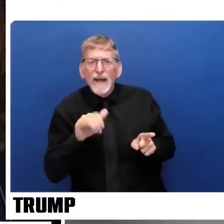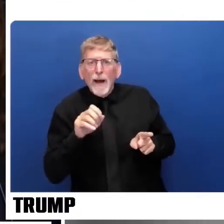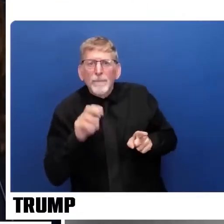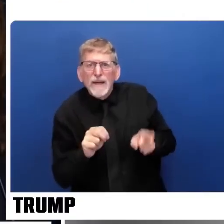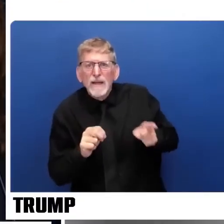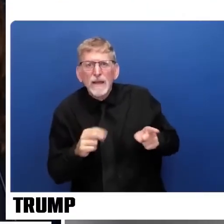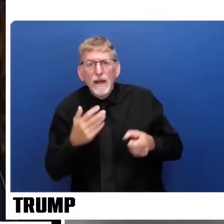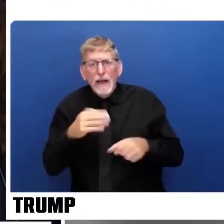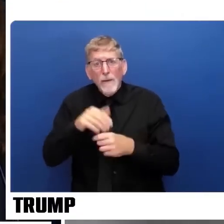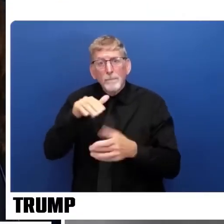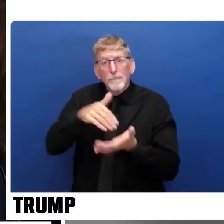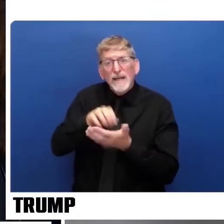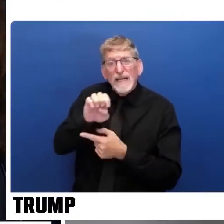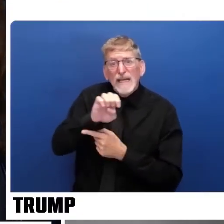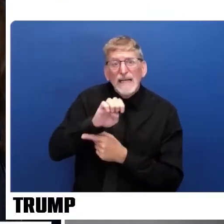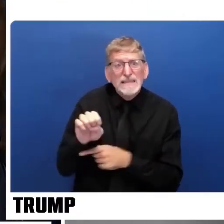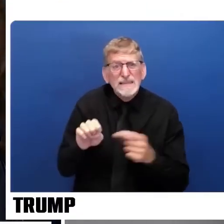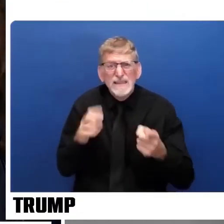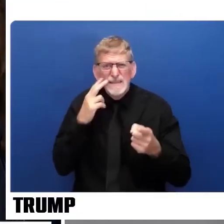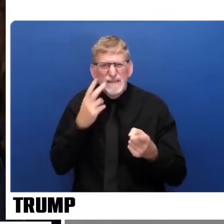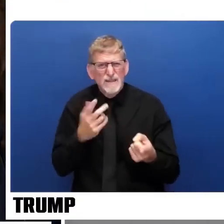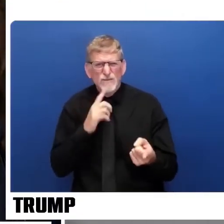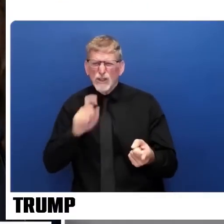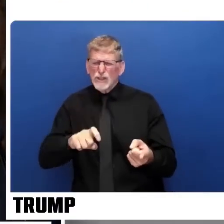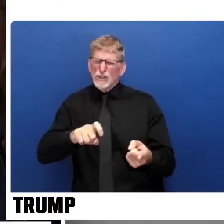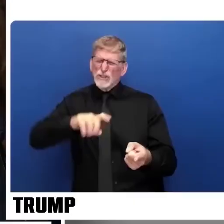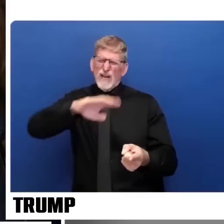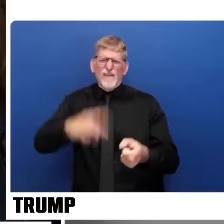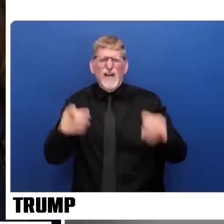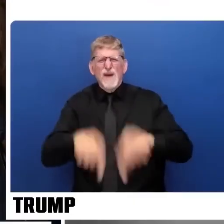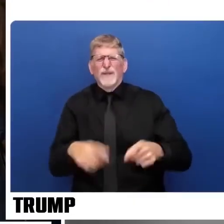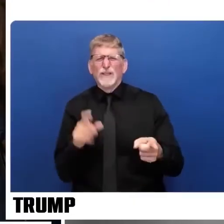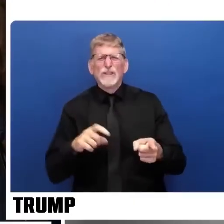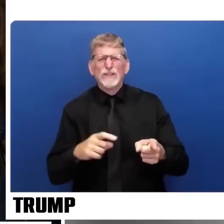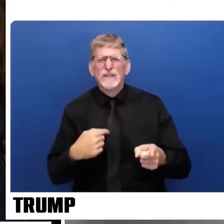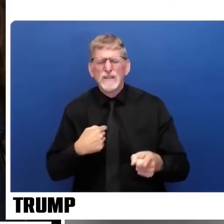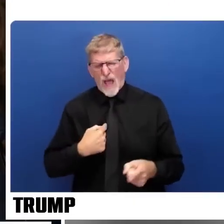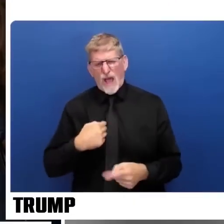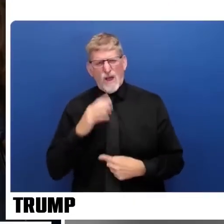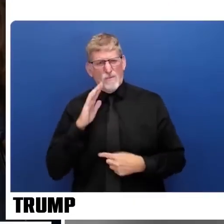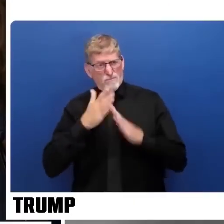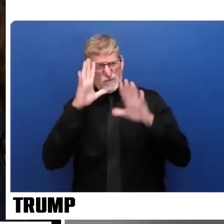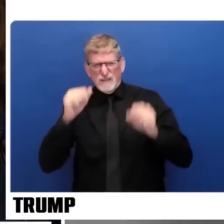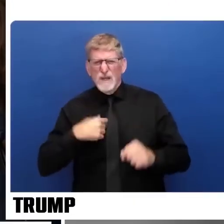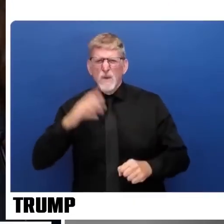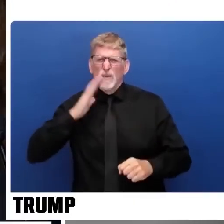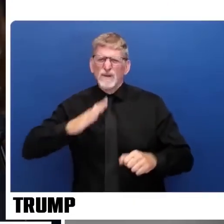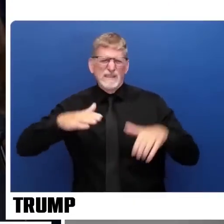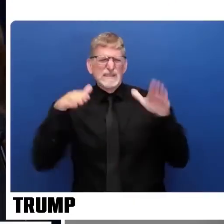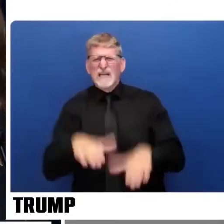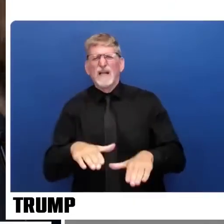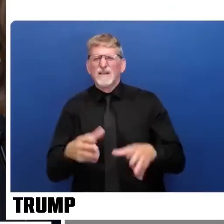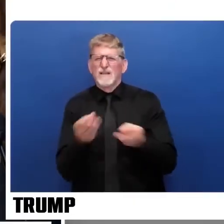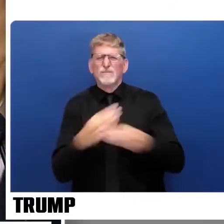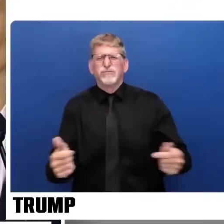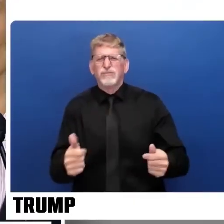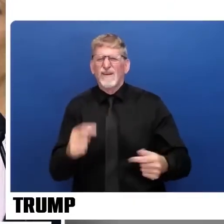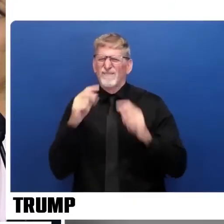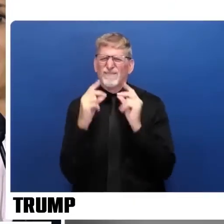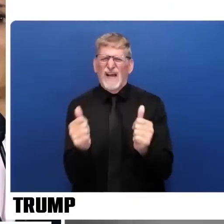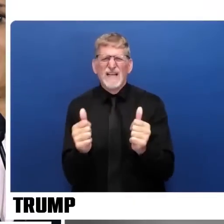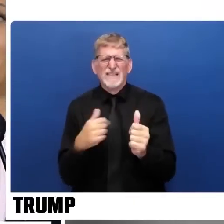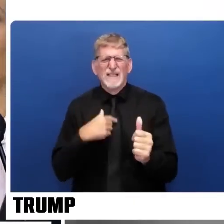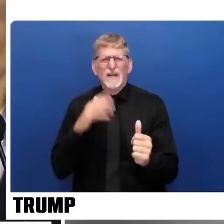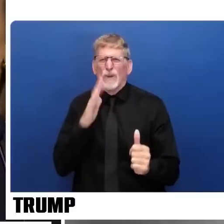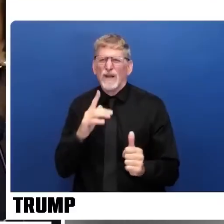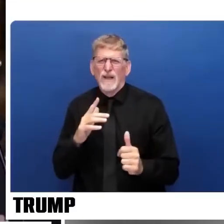happened. I will get that settled and fast, and I'll get the war with Ukraine and Russia ended. If I'm president-elect, I'll get